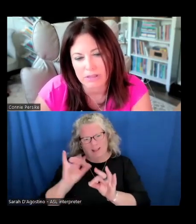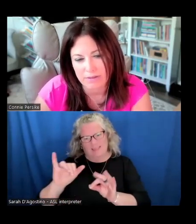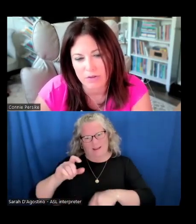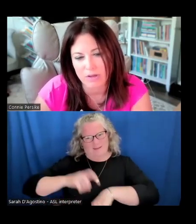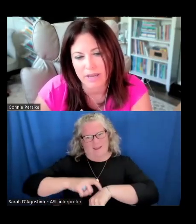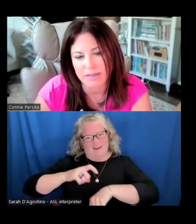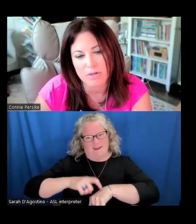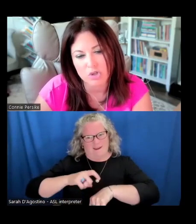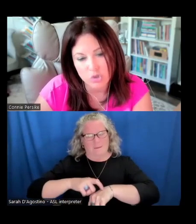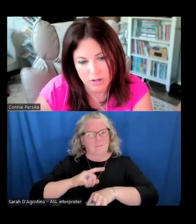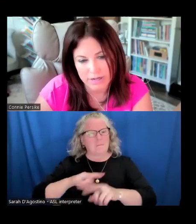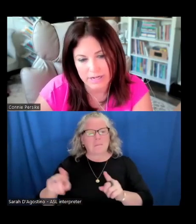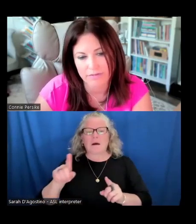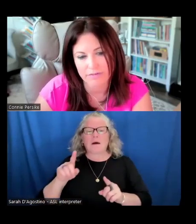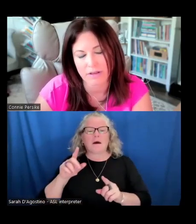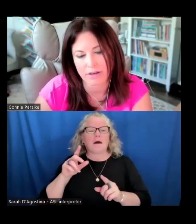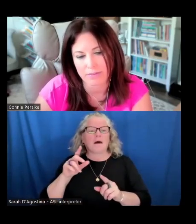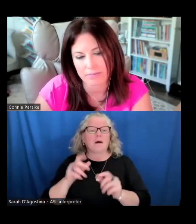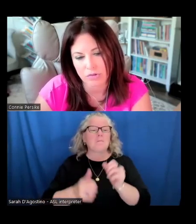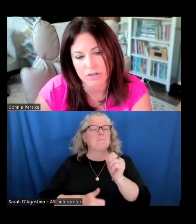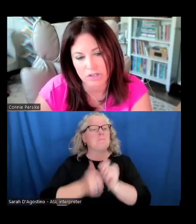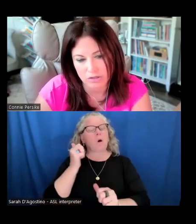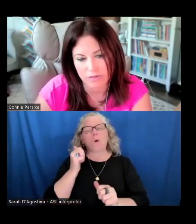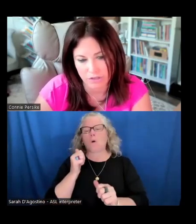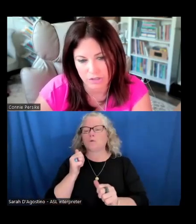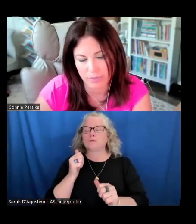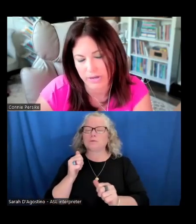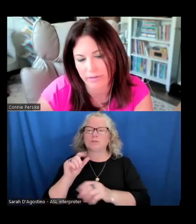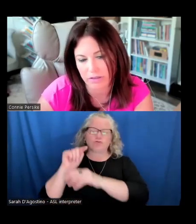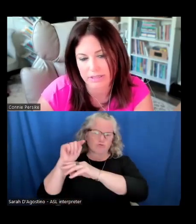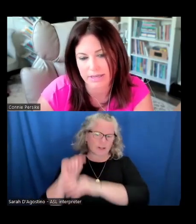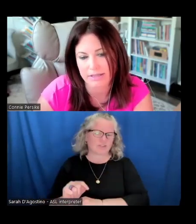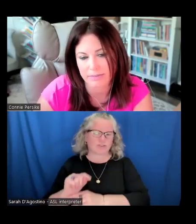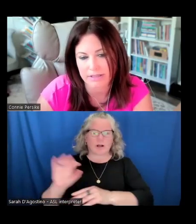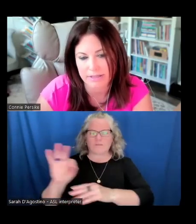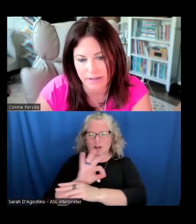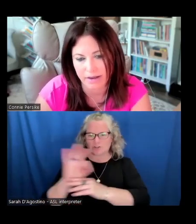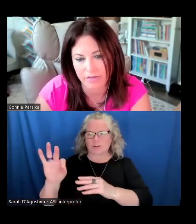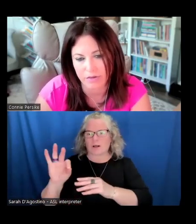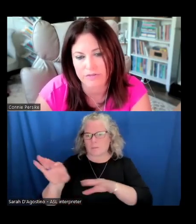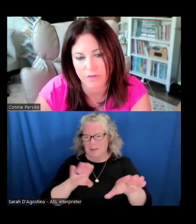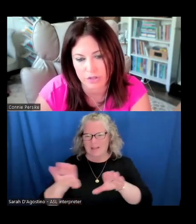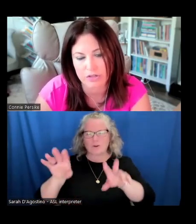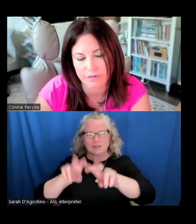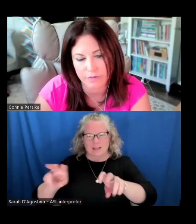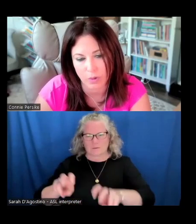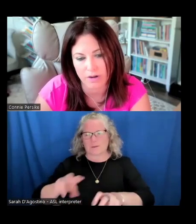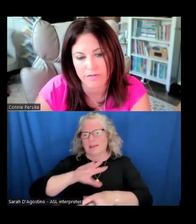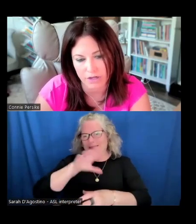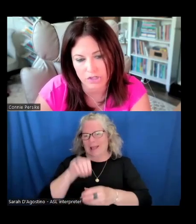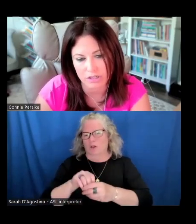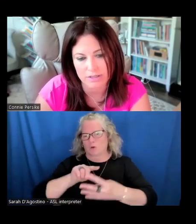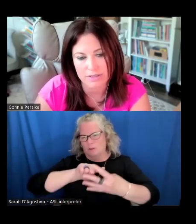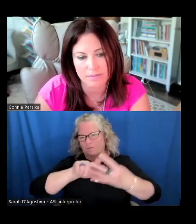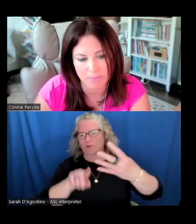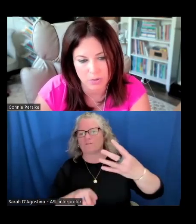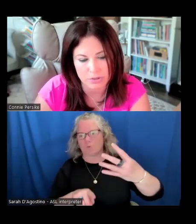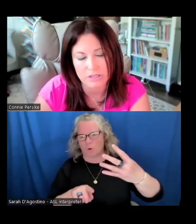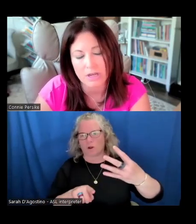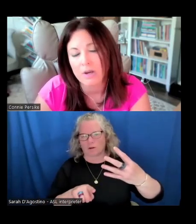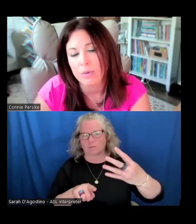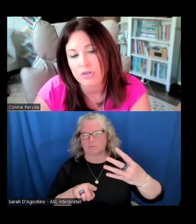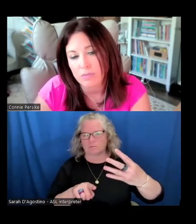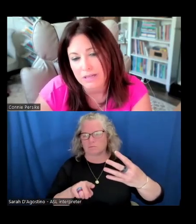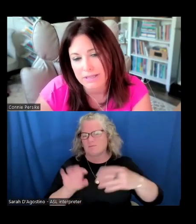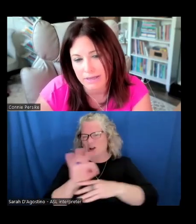But really, if you look at the majority of the traditional functional behavioral assessments, they'll have those first 4 functions